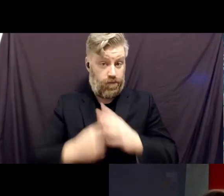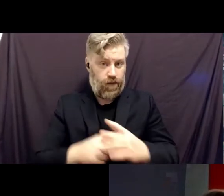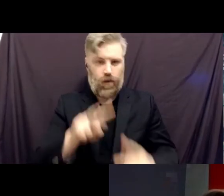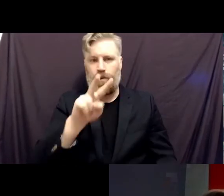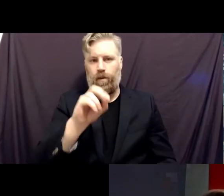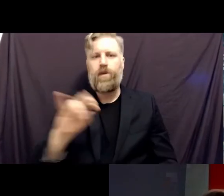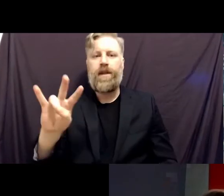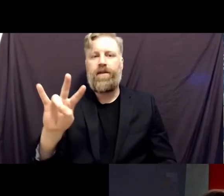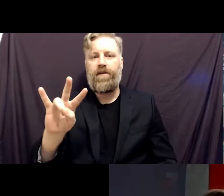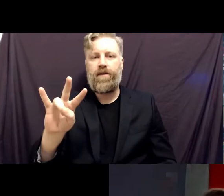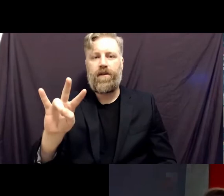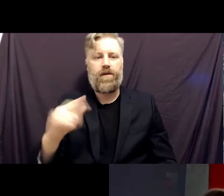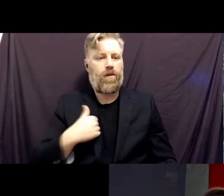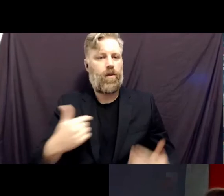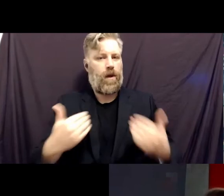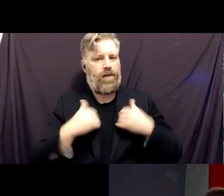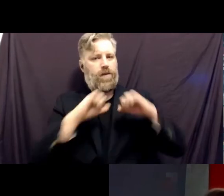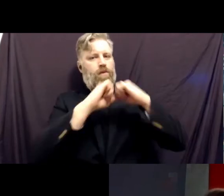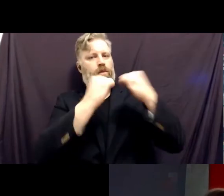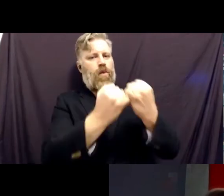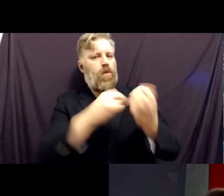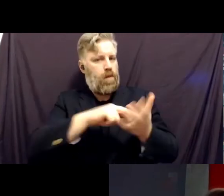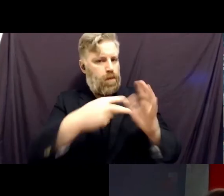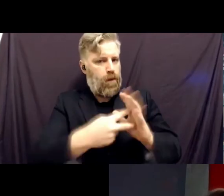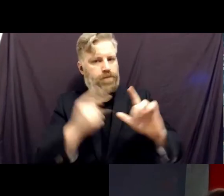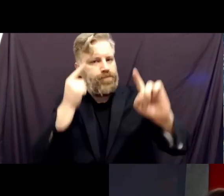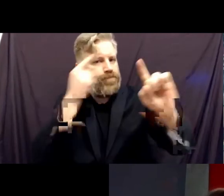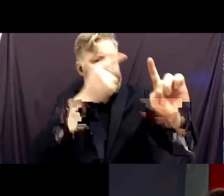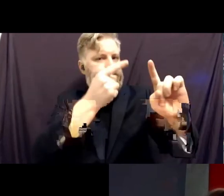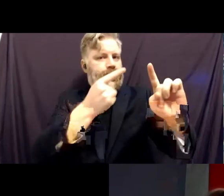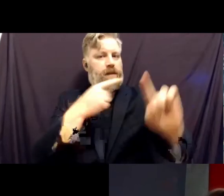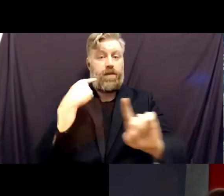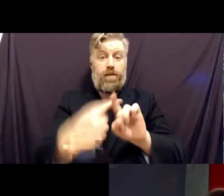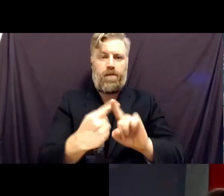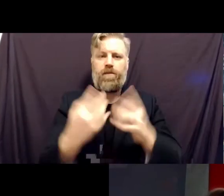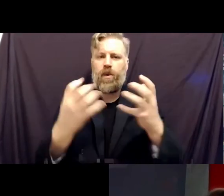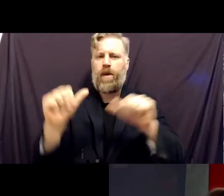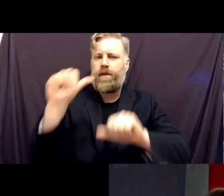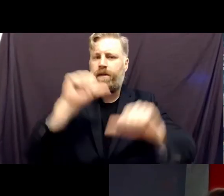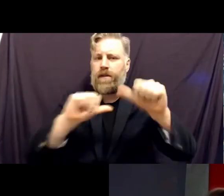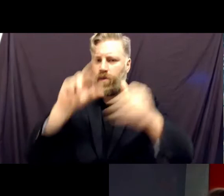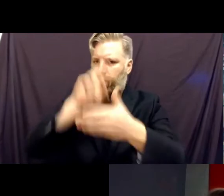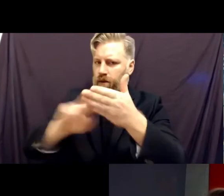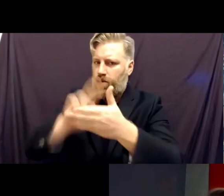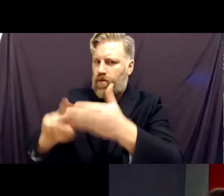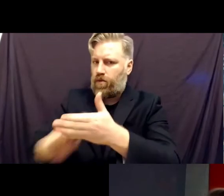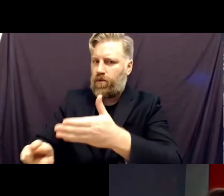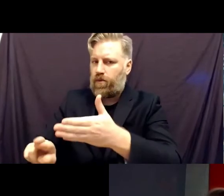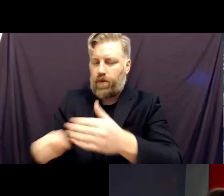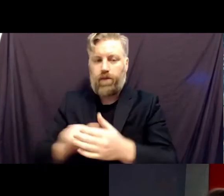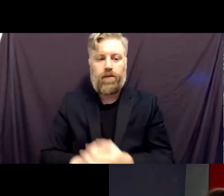for social purposes and scientific research. Its mission